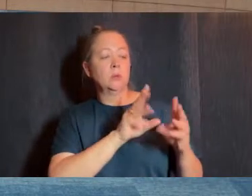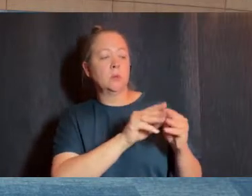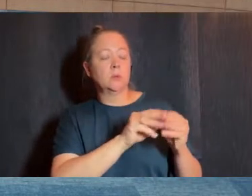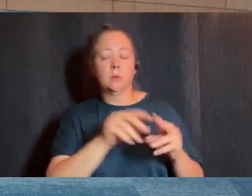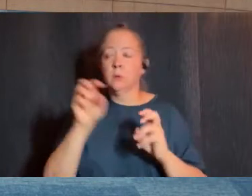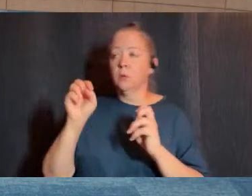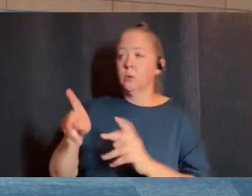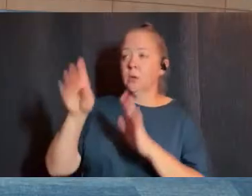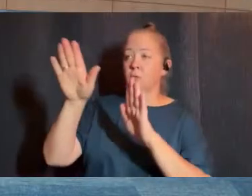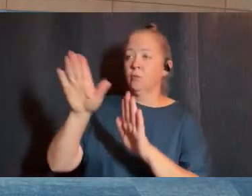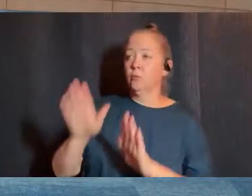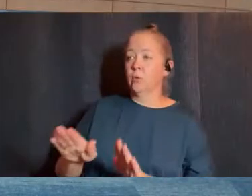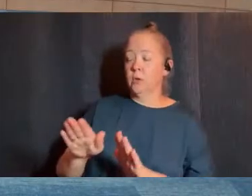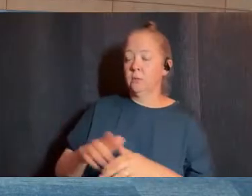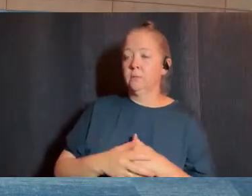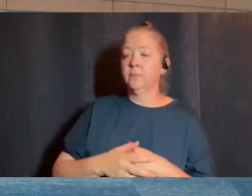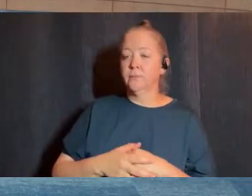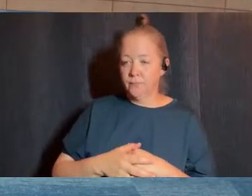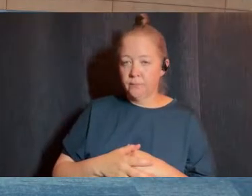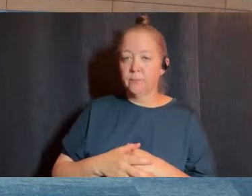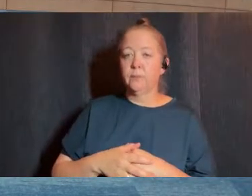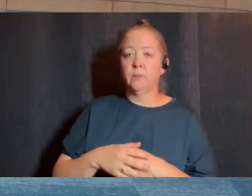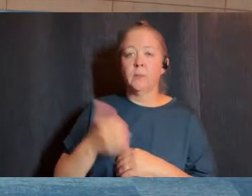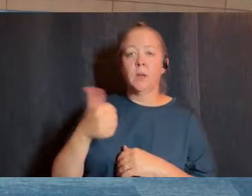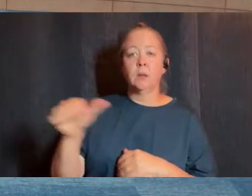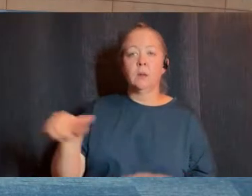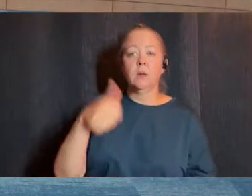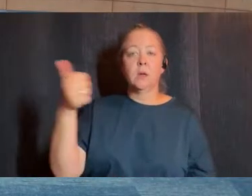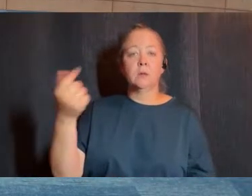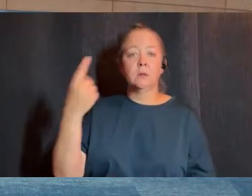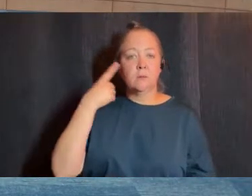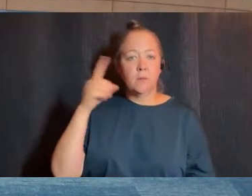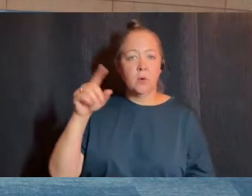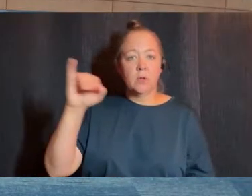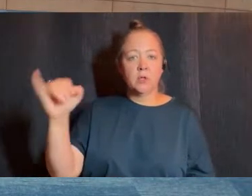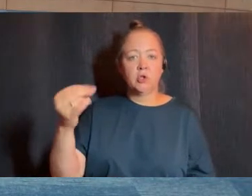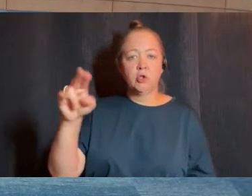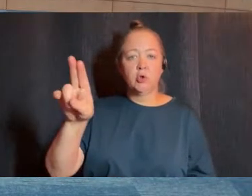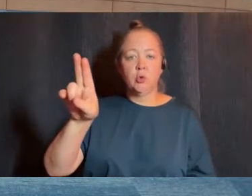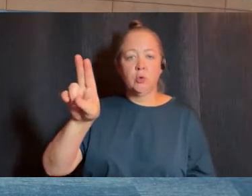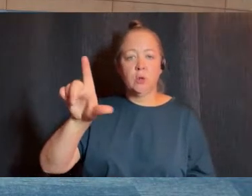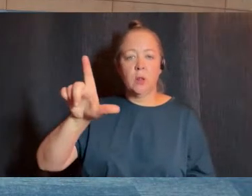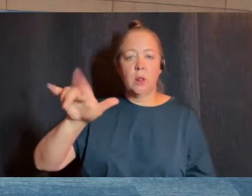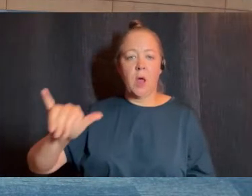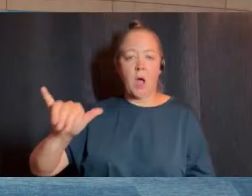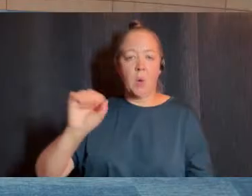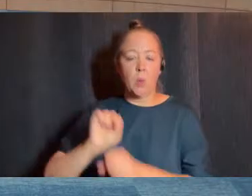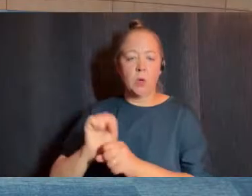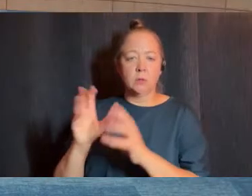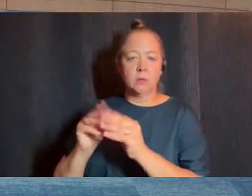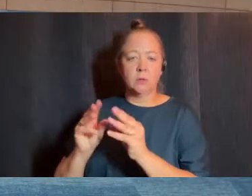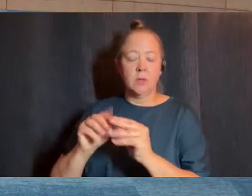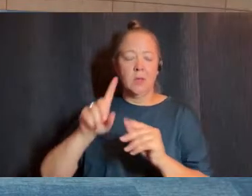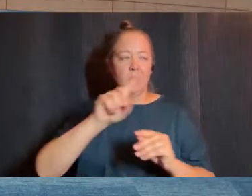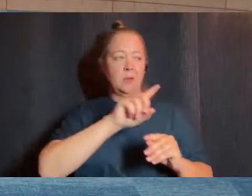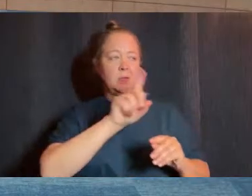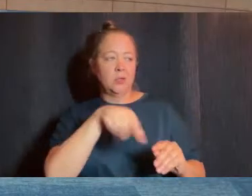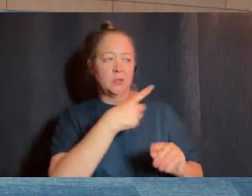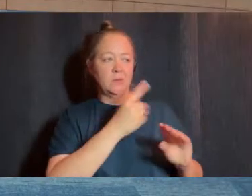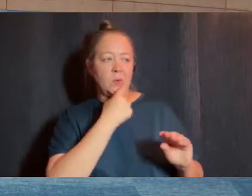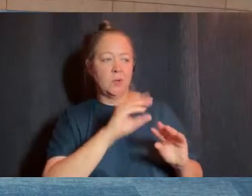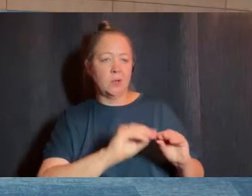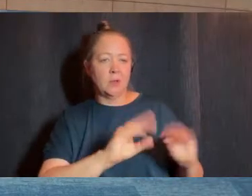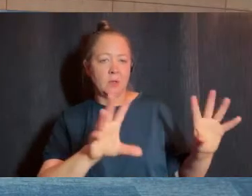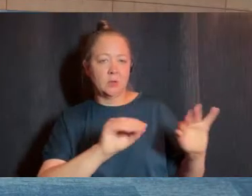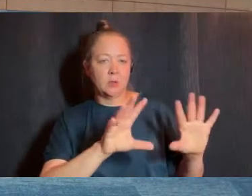right. Anything else for the July work session? Councilmember Wade? Just point of clarification, the election